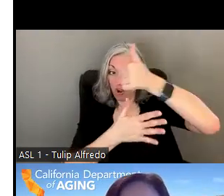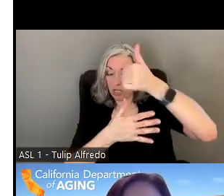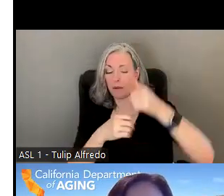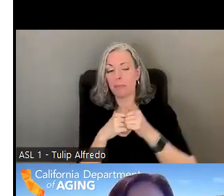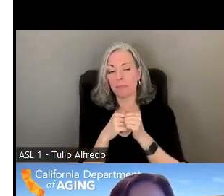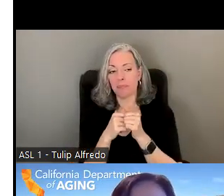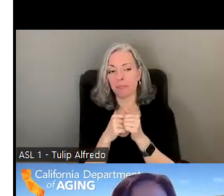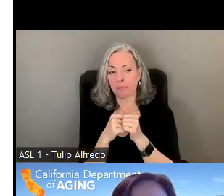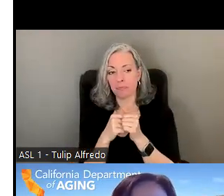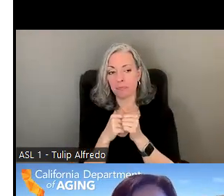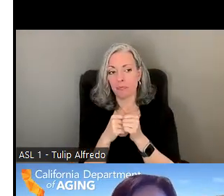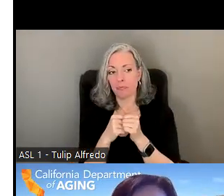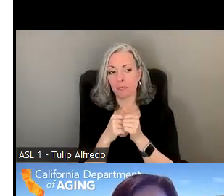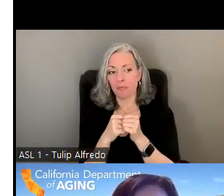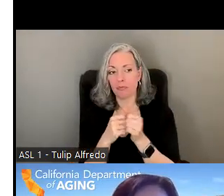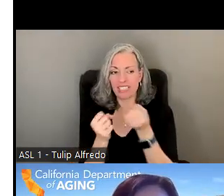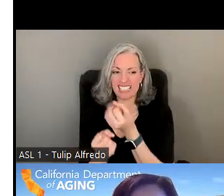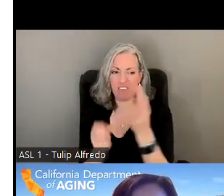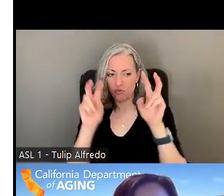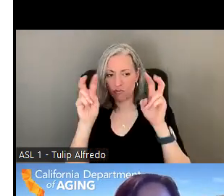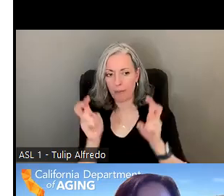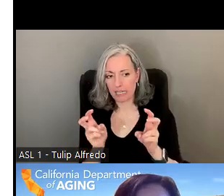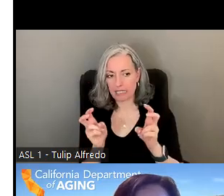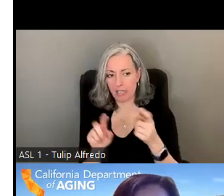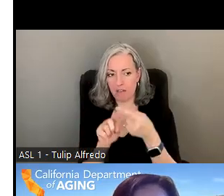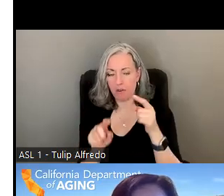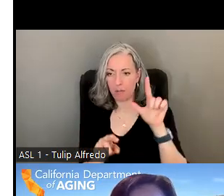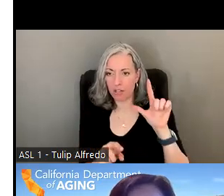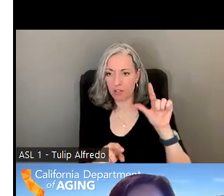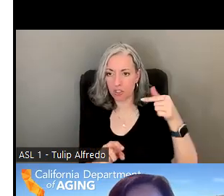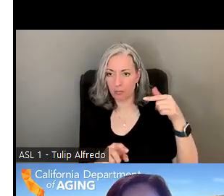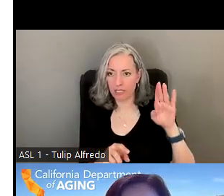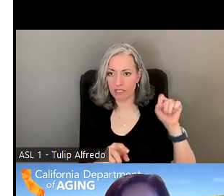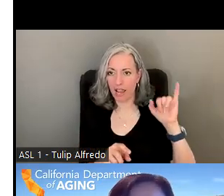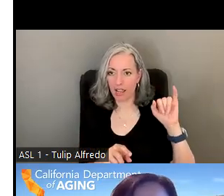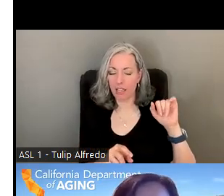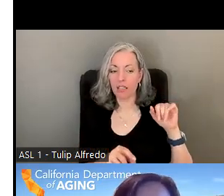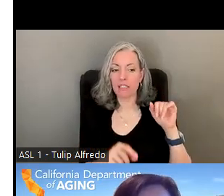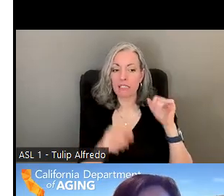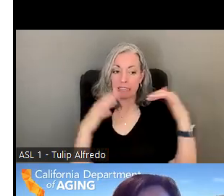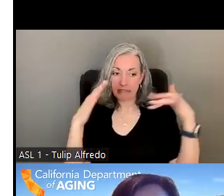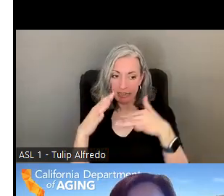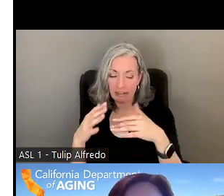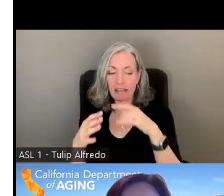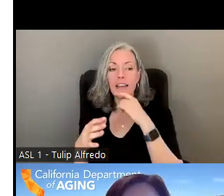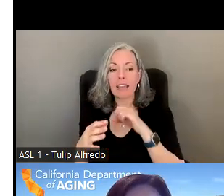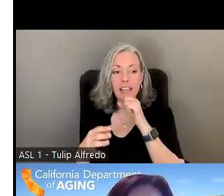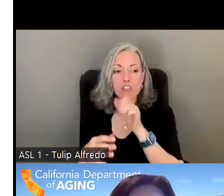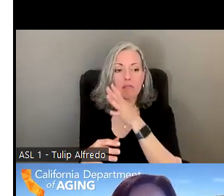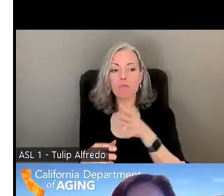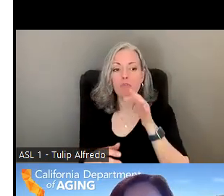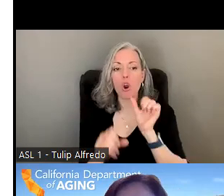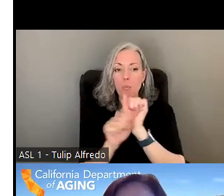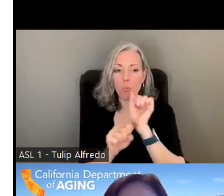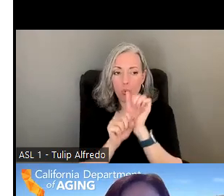prioritization was based on several topics from the LGBTQIA study, aging farm workers, tribal engagement, and